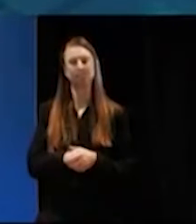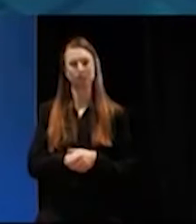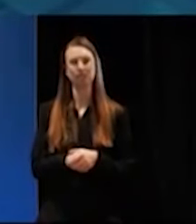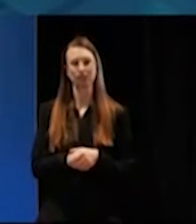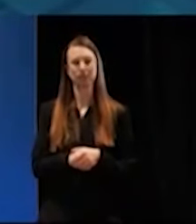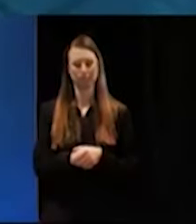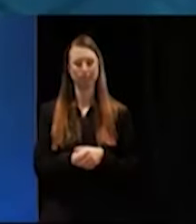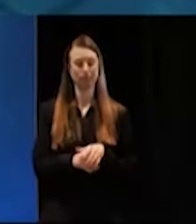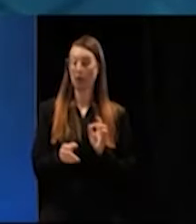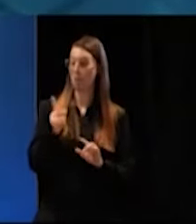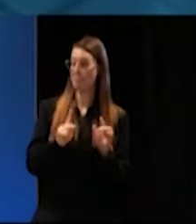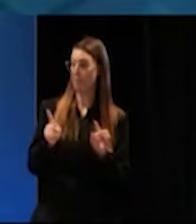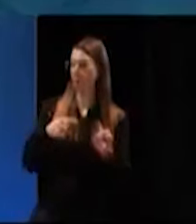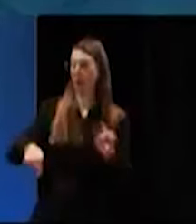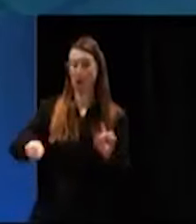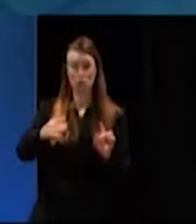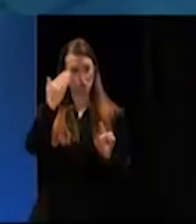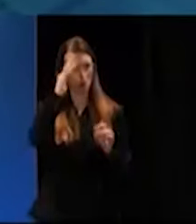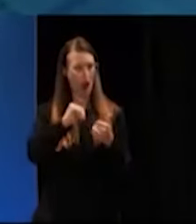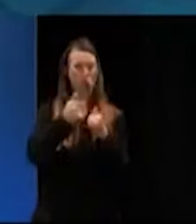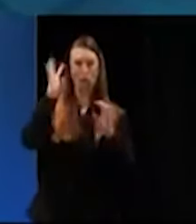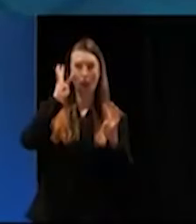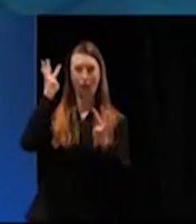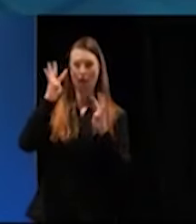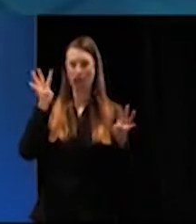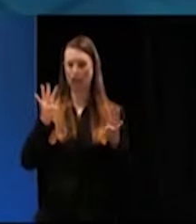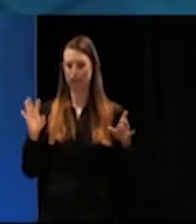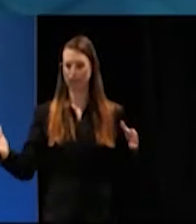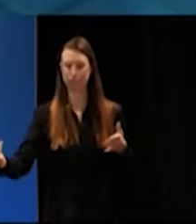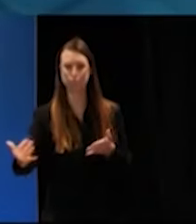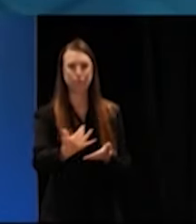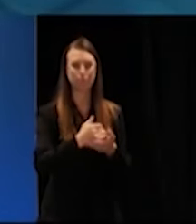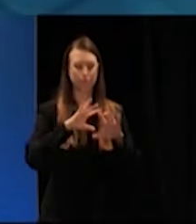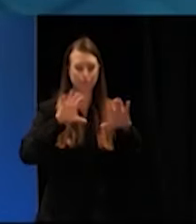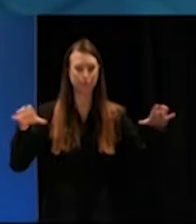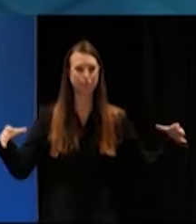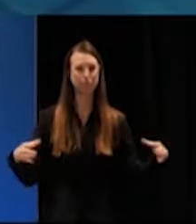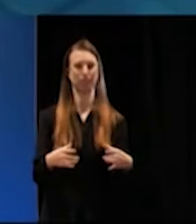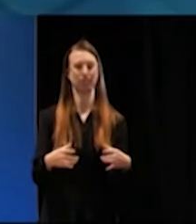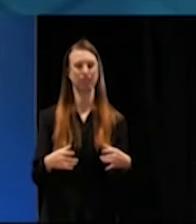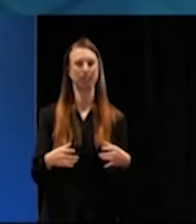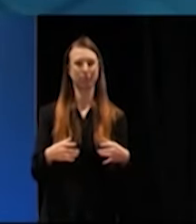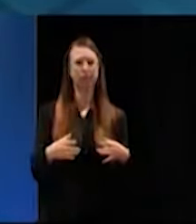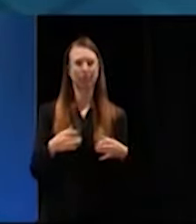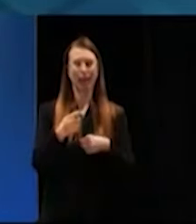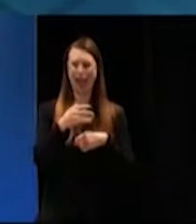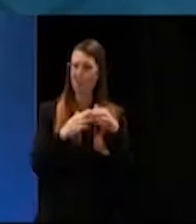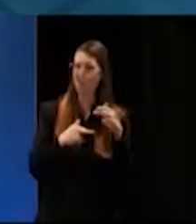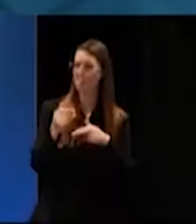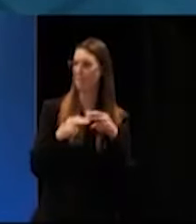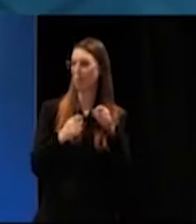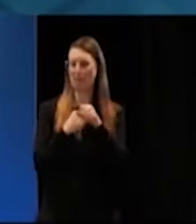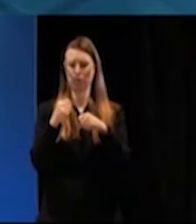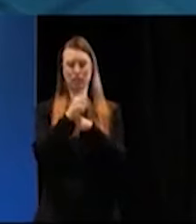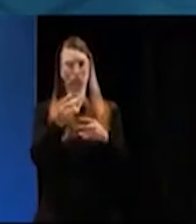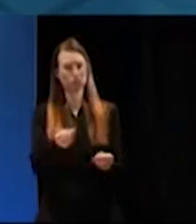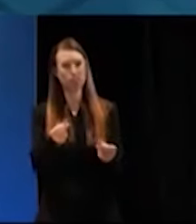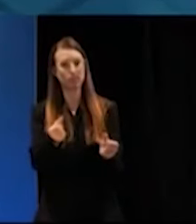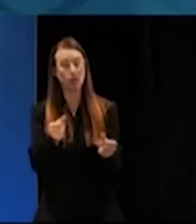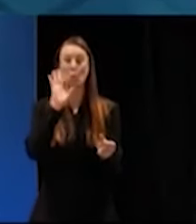who know how to innovate, to bring together the clean energy infrastructure and build it at an incredible pace, because we are going to need more and more power. And